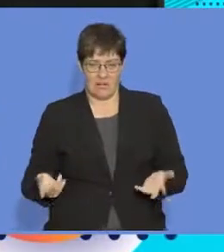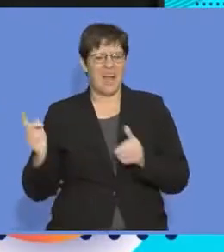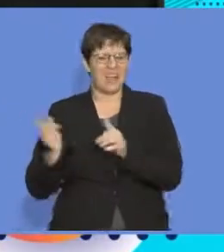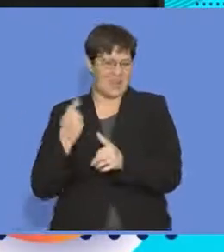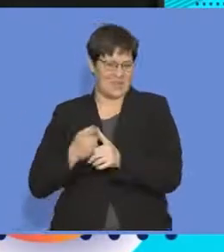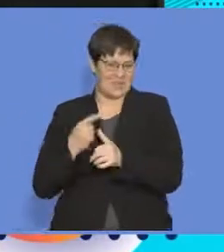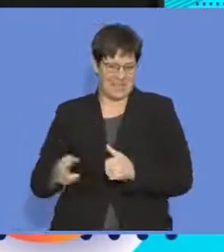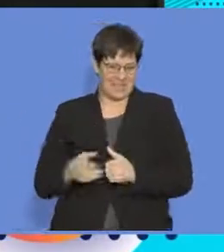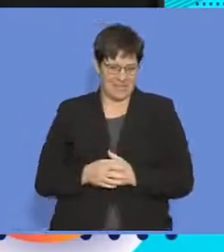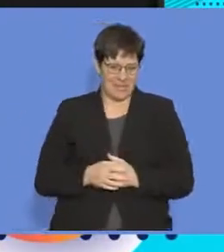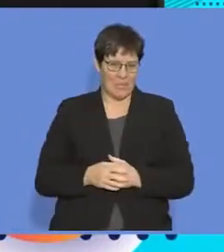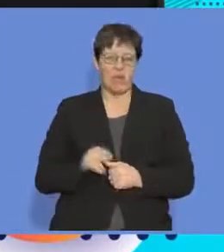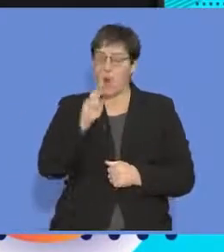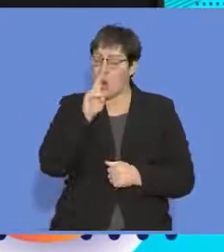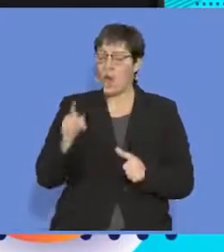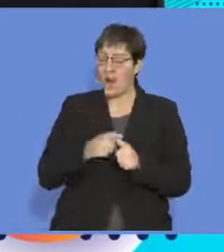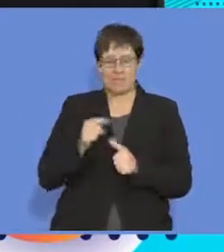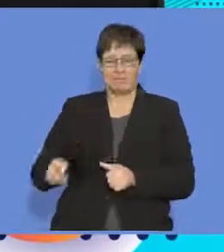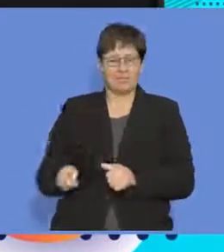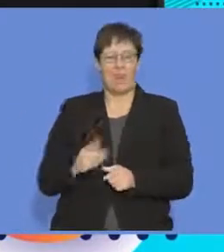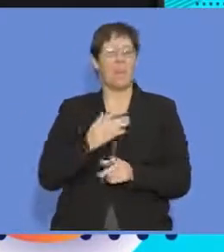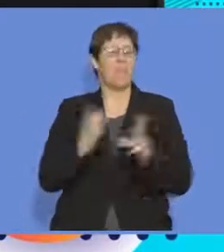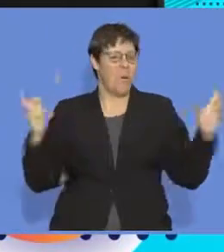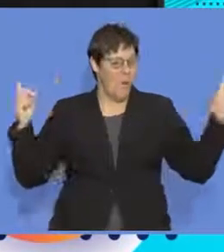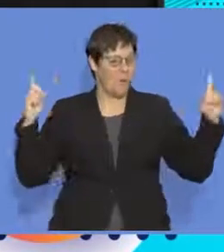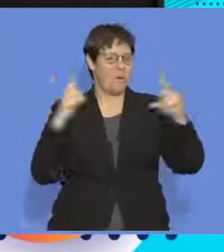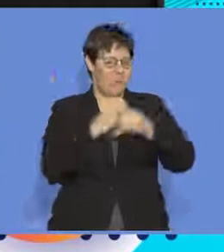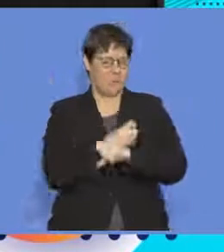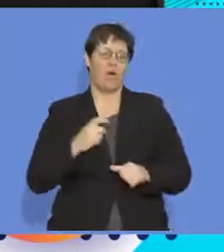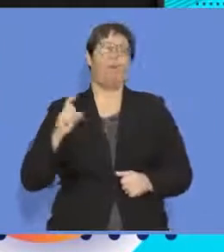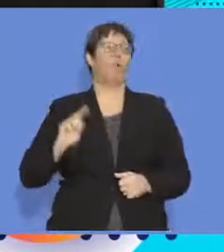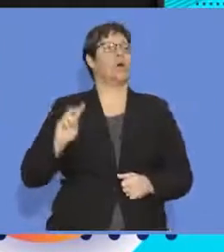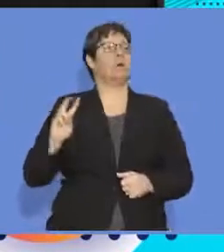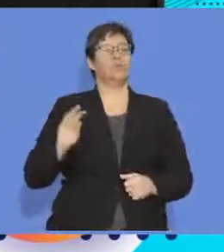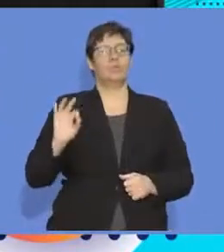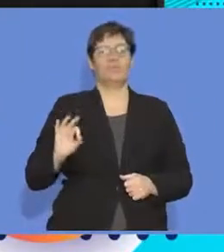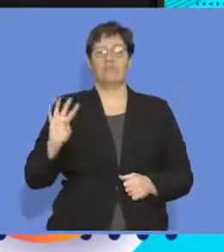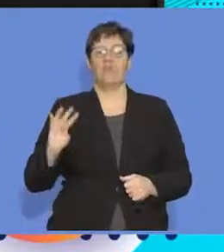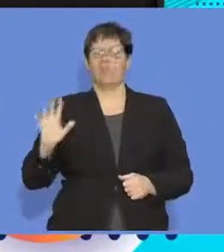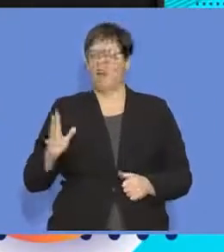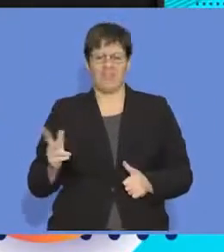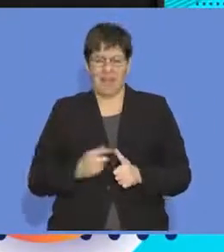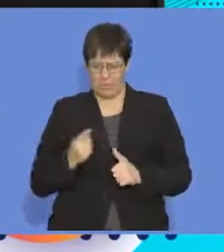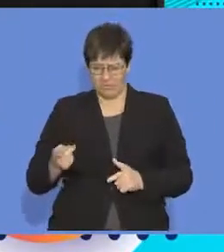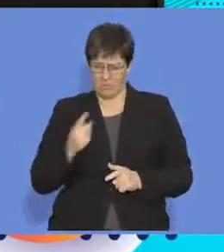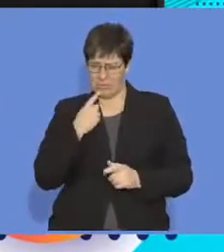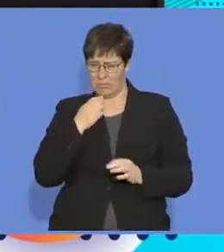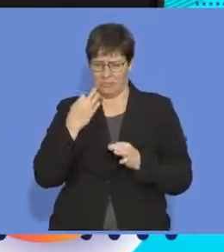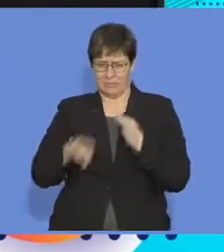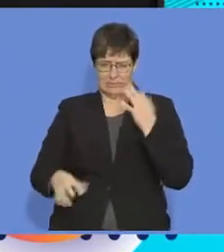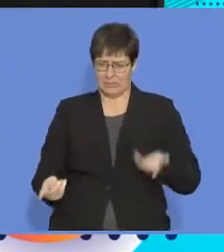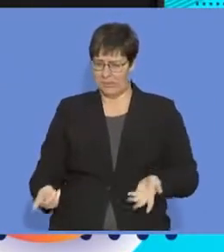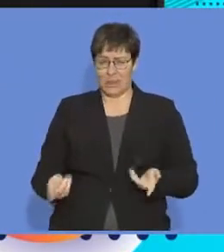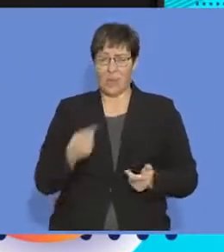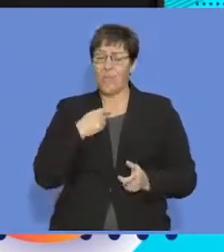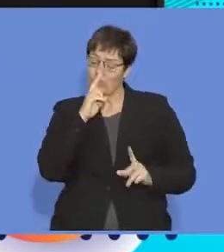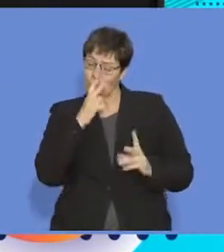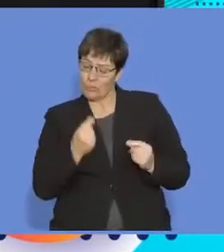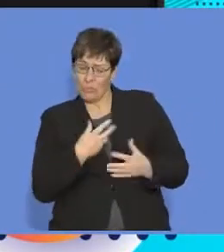But that's not the kind of counting we're going to look at. It's actually more complicated than counting 1, 2, 3, 4, 5, and so on.